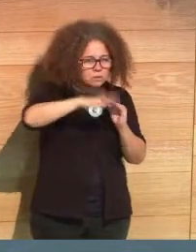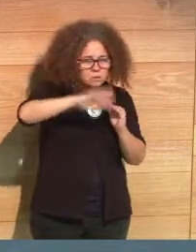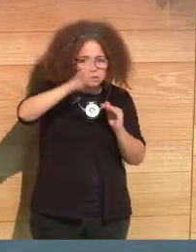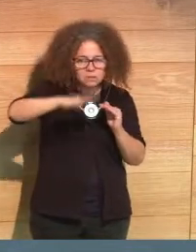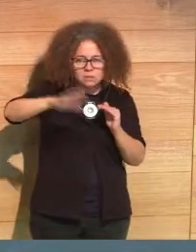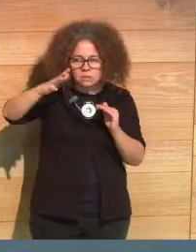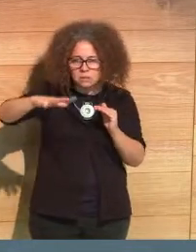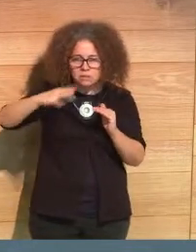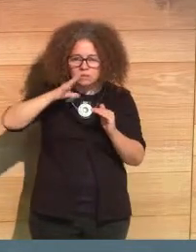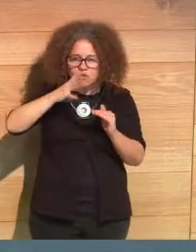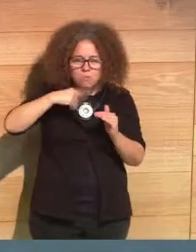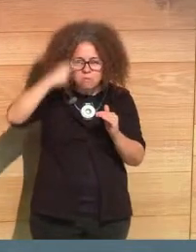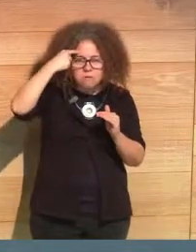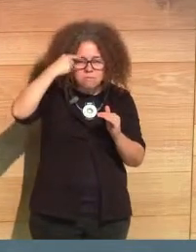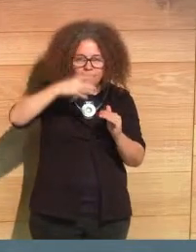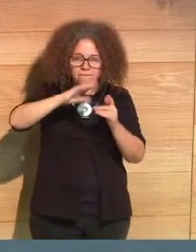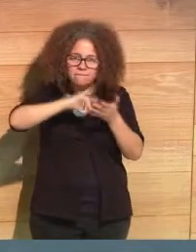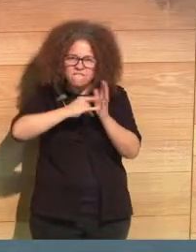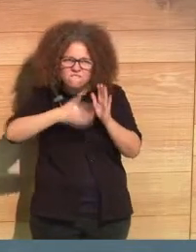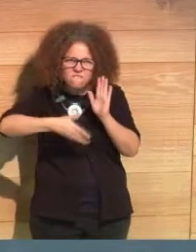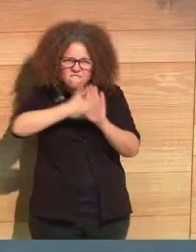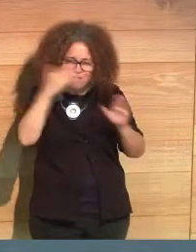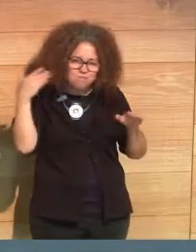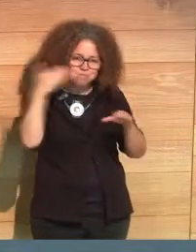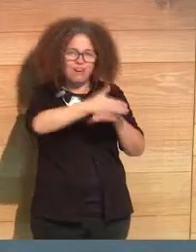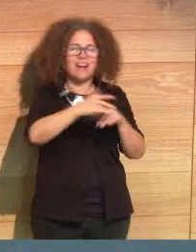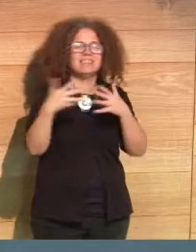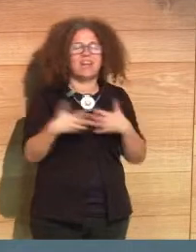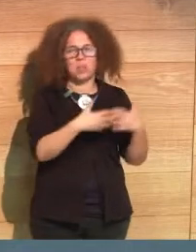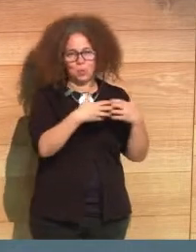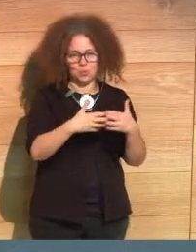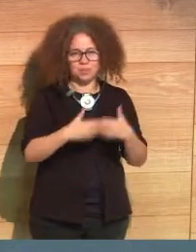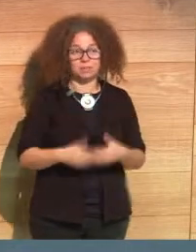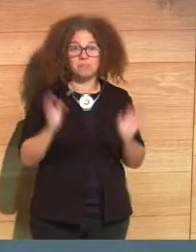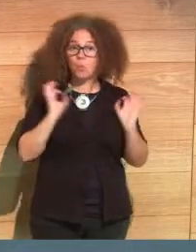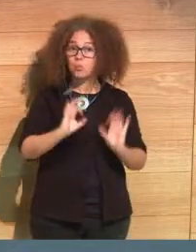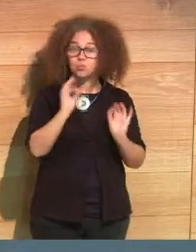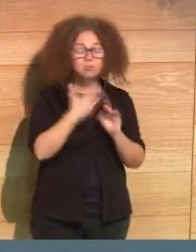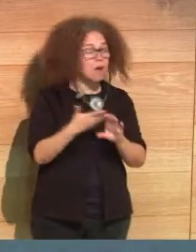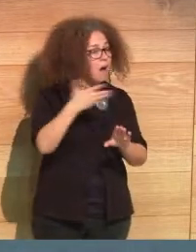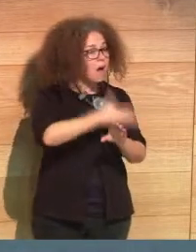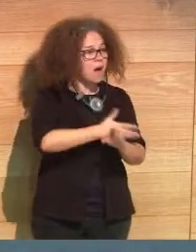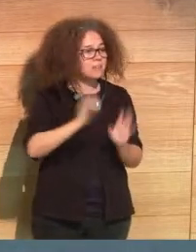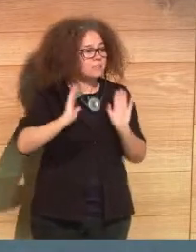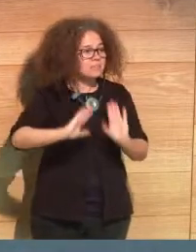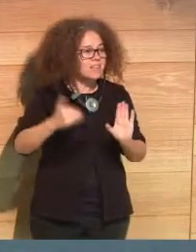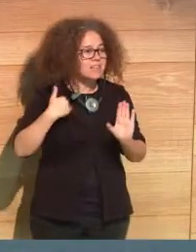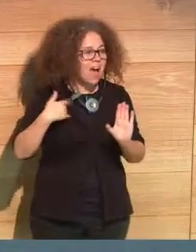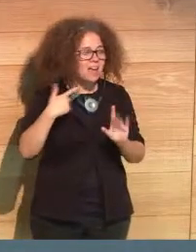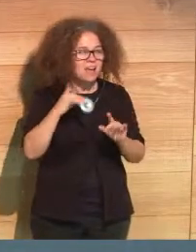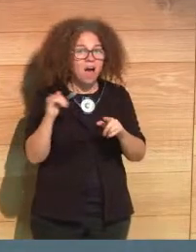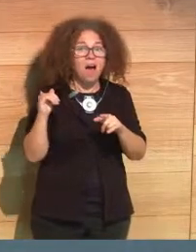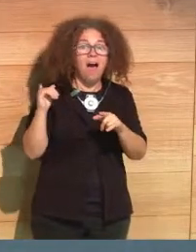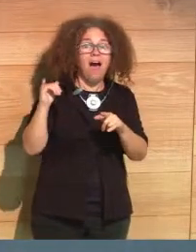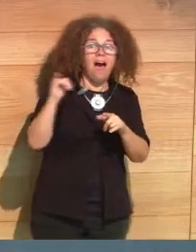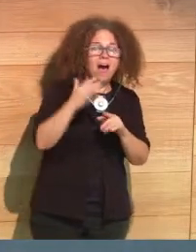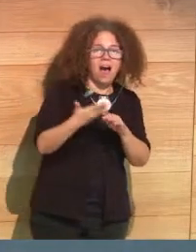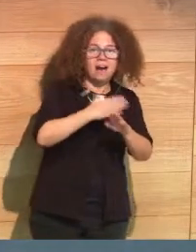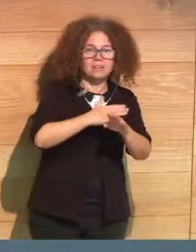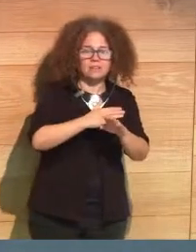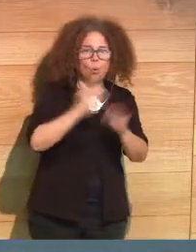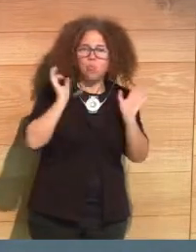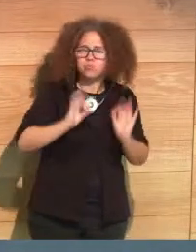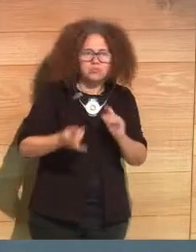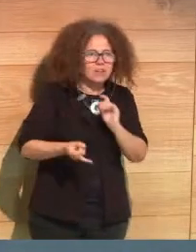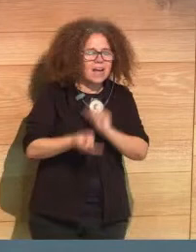the US. And just the day I was supposed to take my plane, the volcano erupted. And